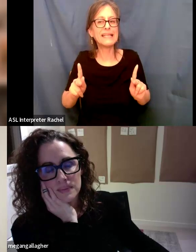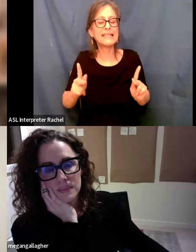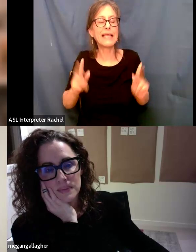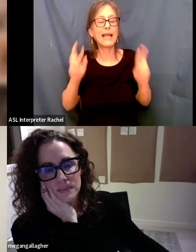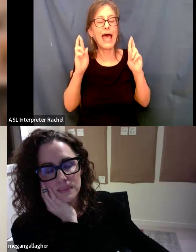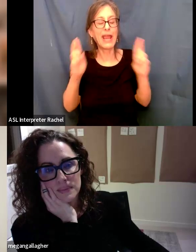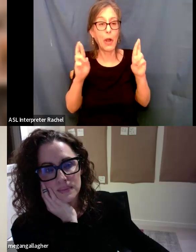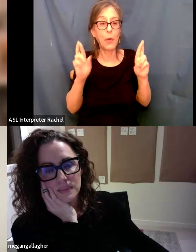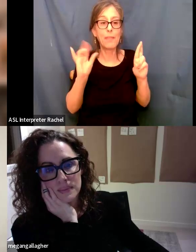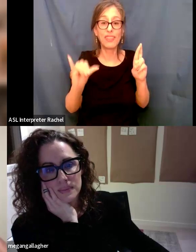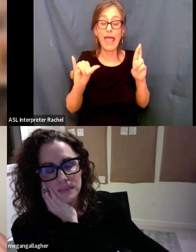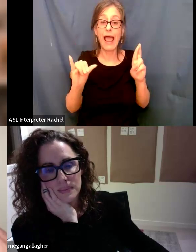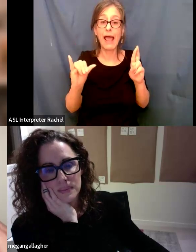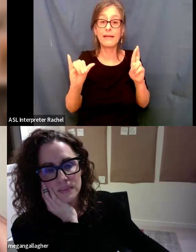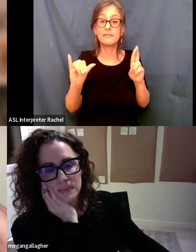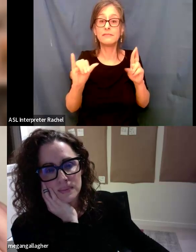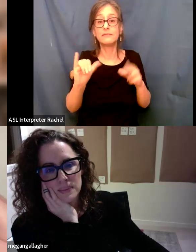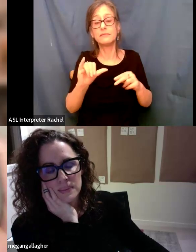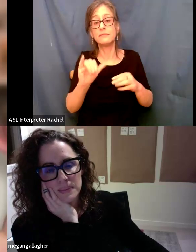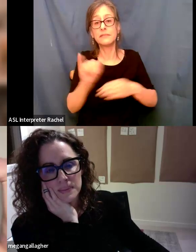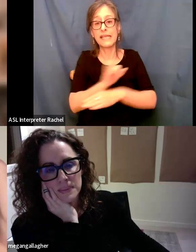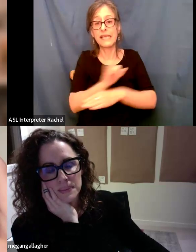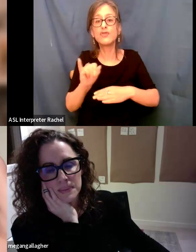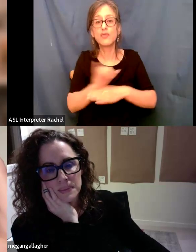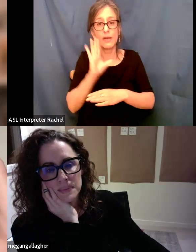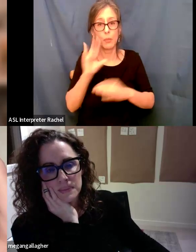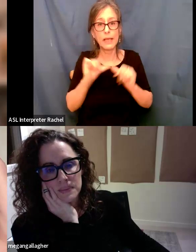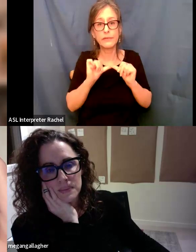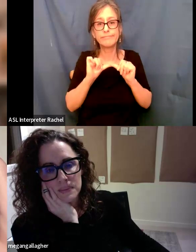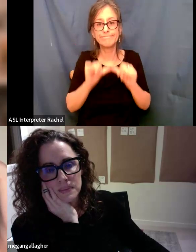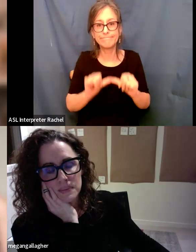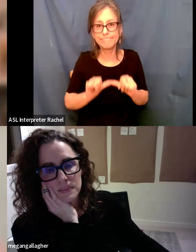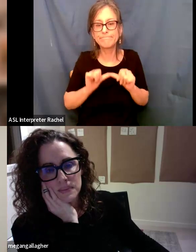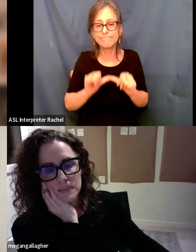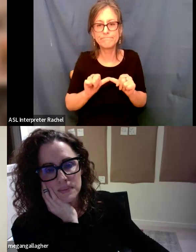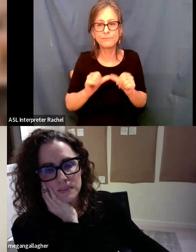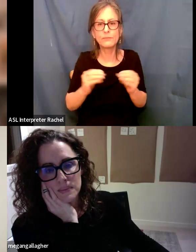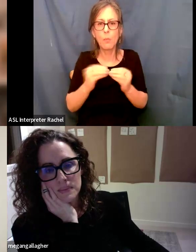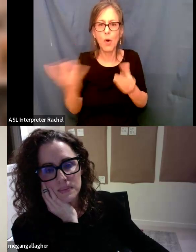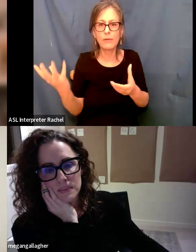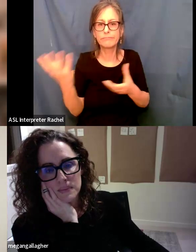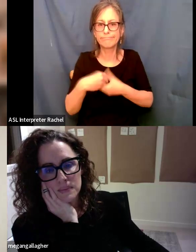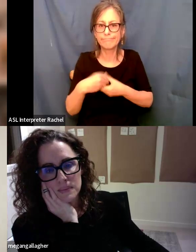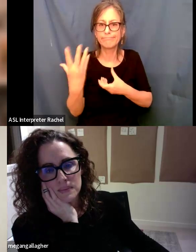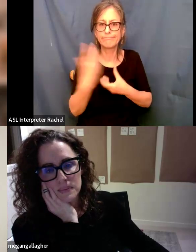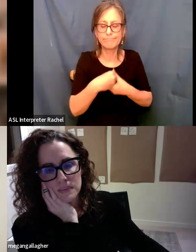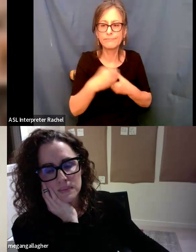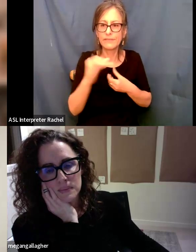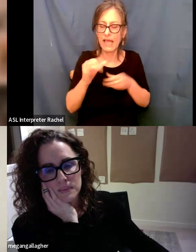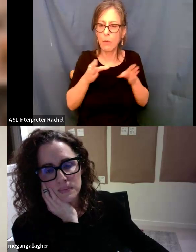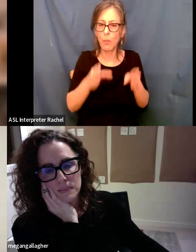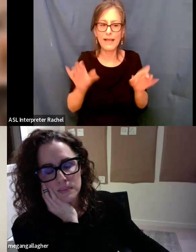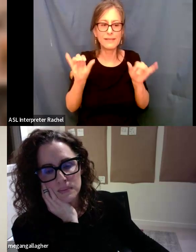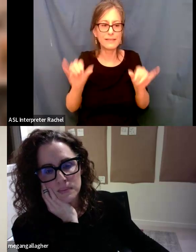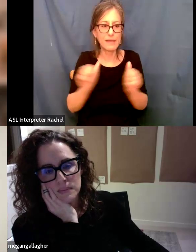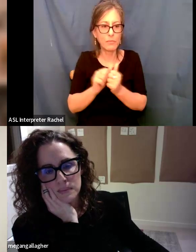hope that the industry will, further be more inclusive in that way. And like and in the way that like Megan